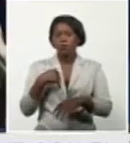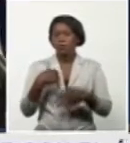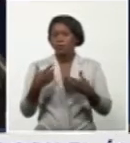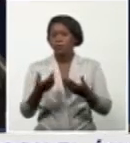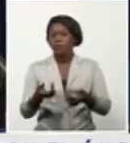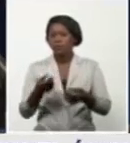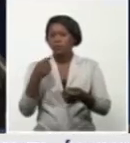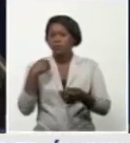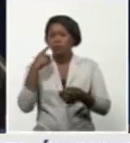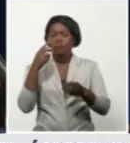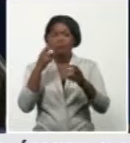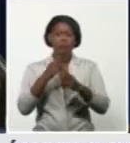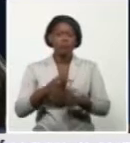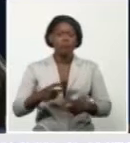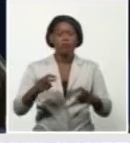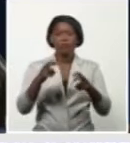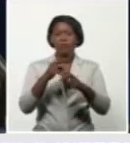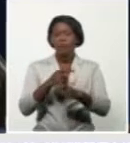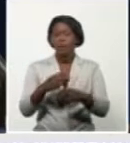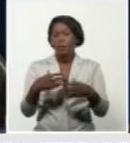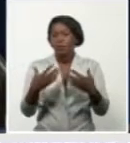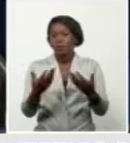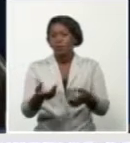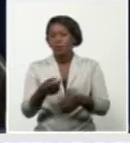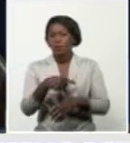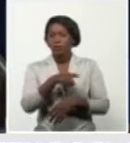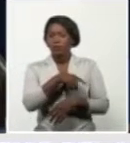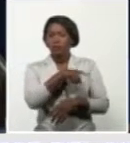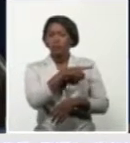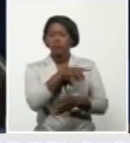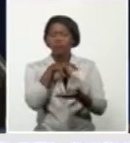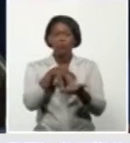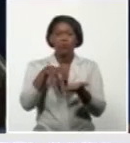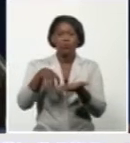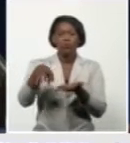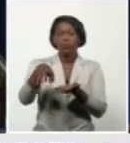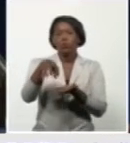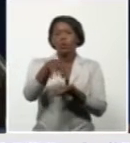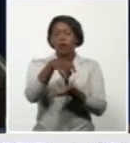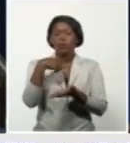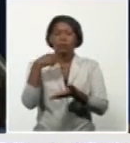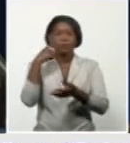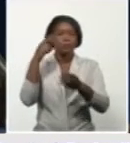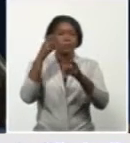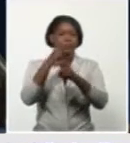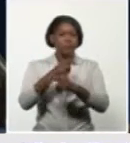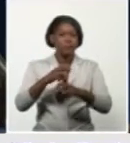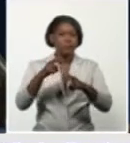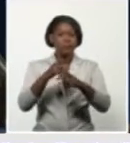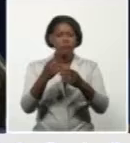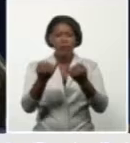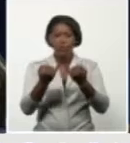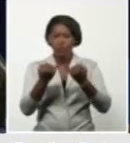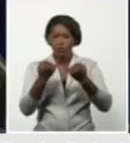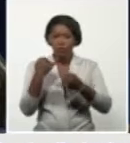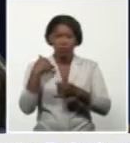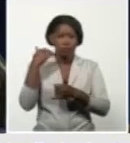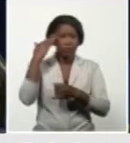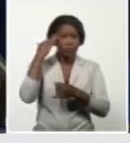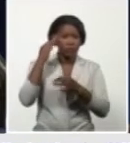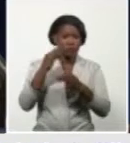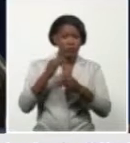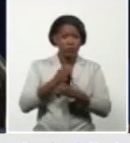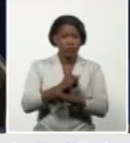This morning, I had a few minutes available before coming here, and I visited several specialized websites,